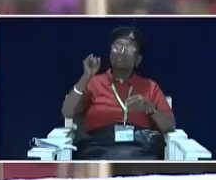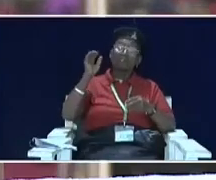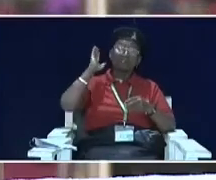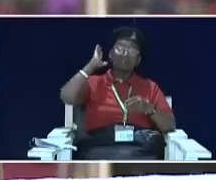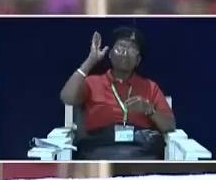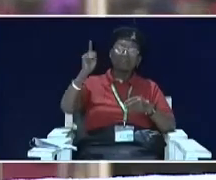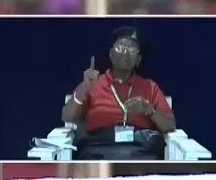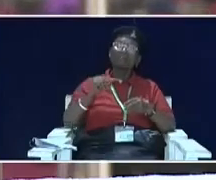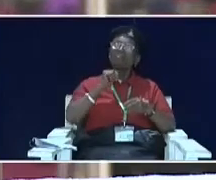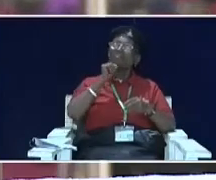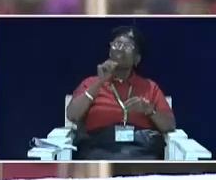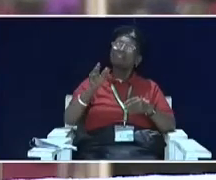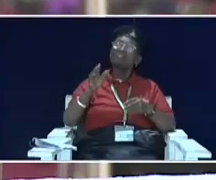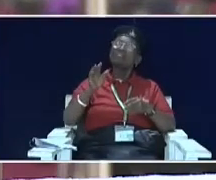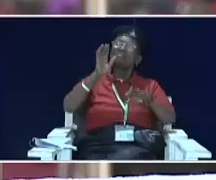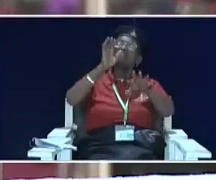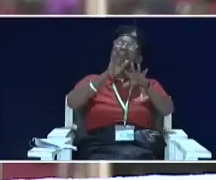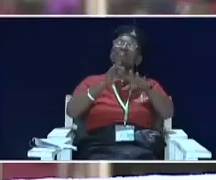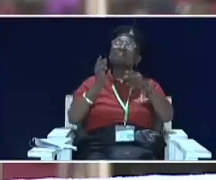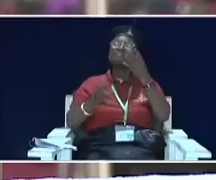And you yourself know very well,